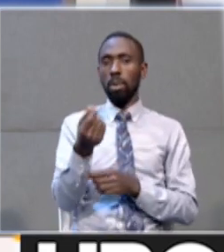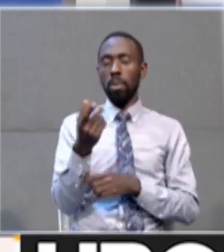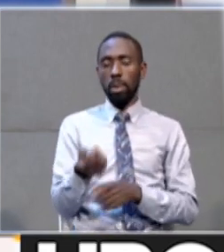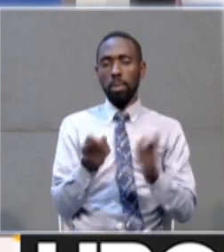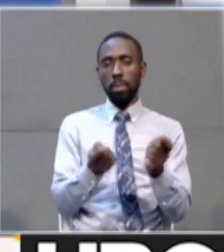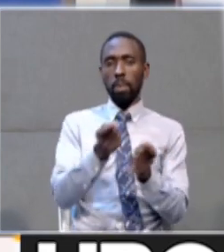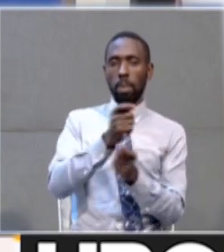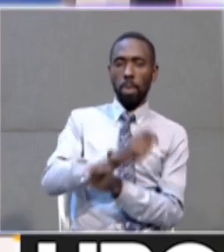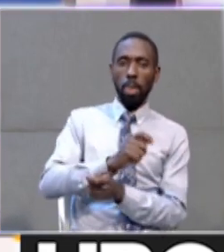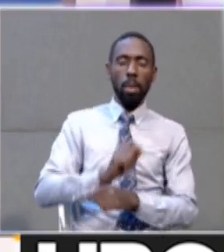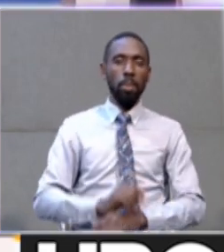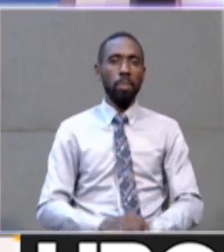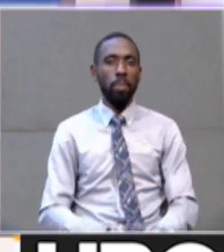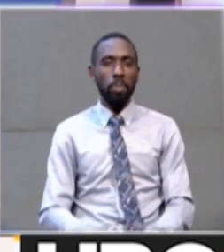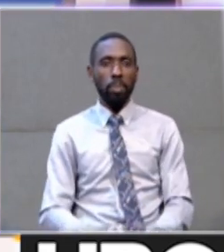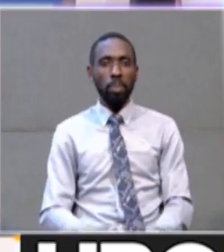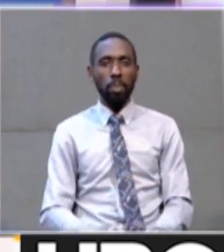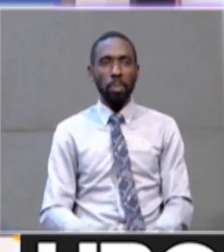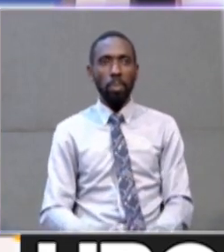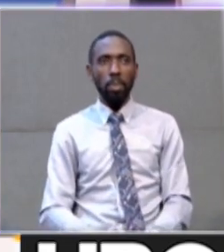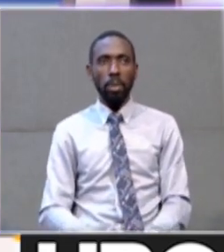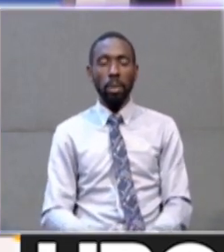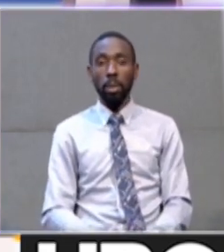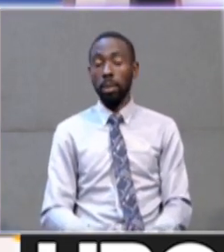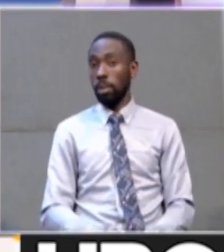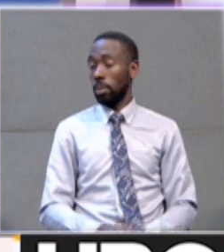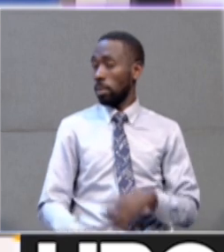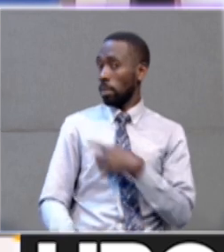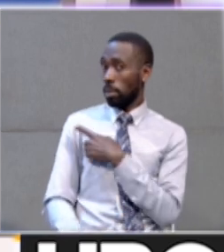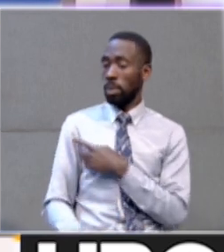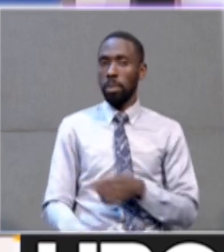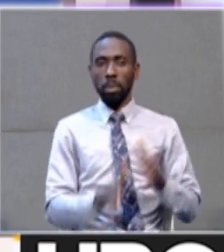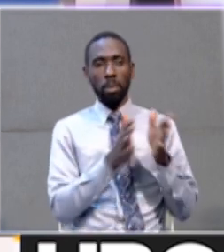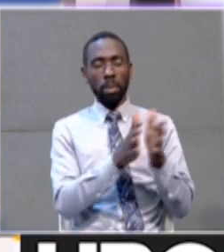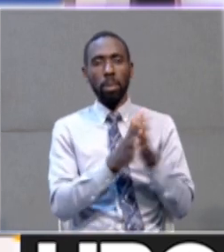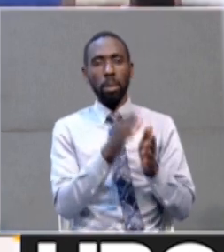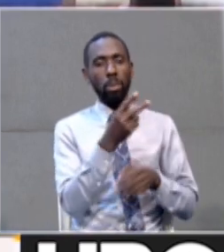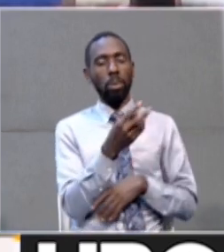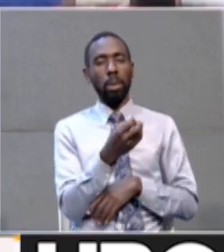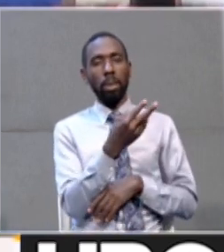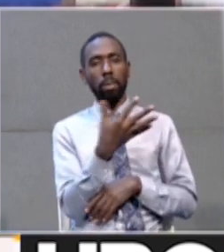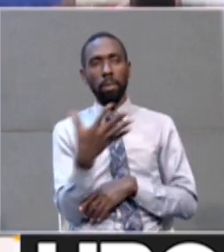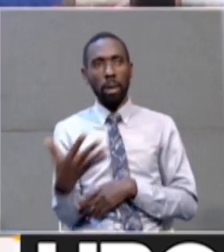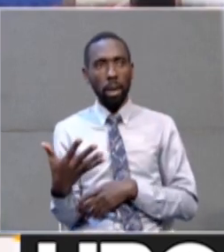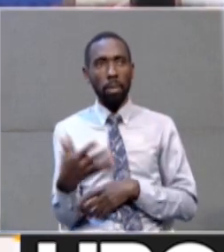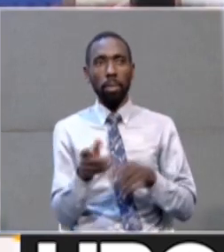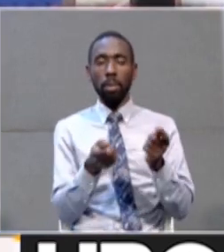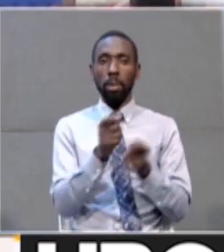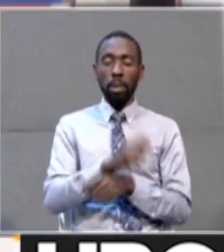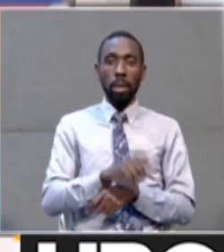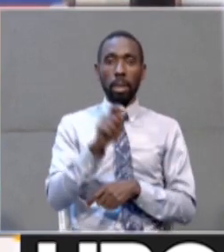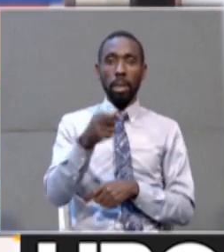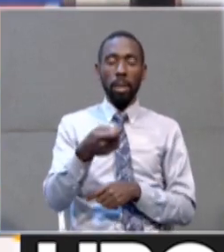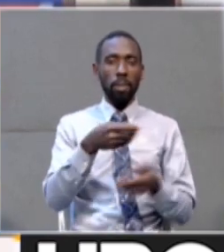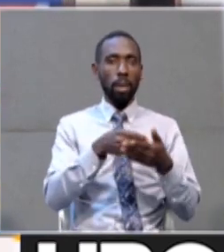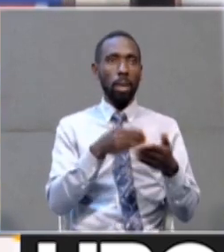on treatment. The addition of 48 portable digital X-ray equipment will greatly enhance the